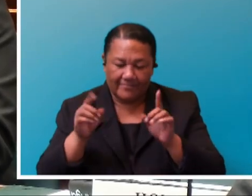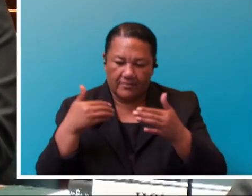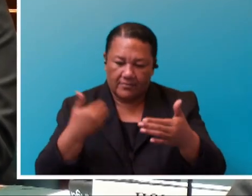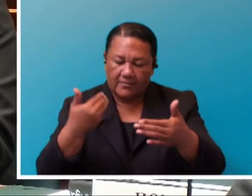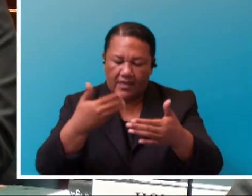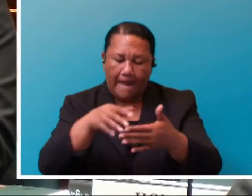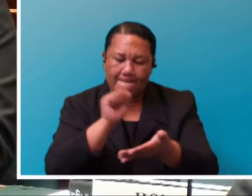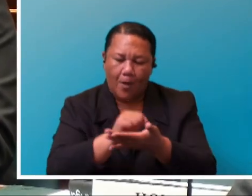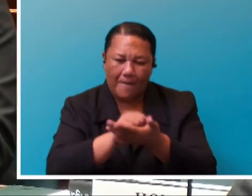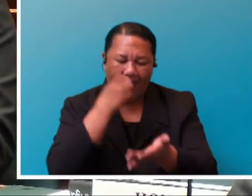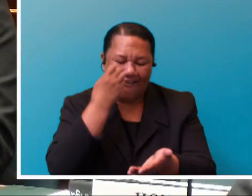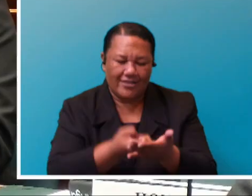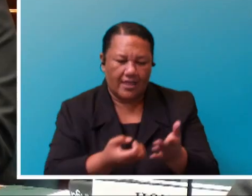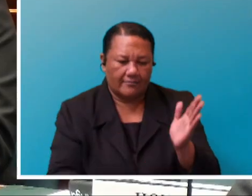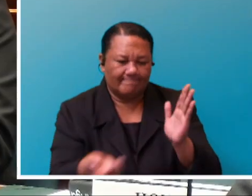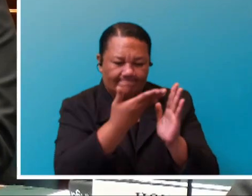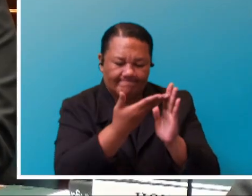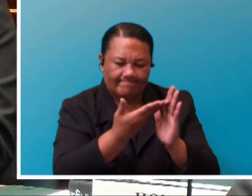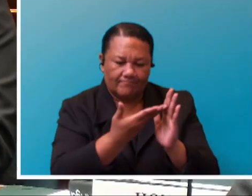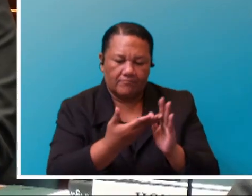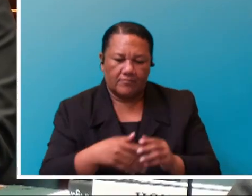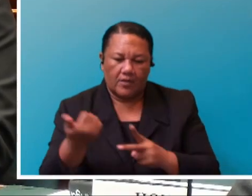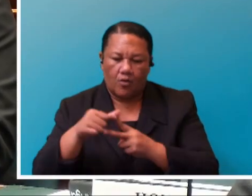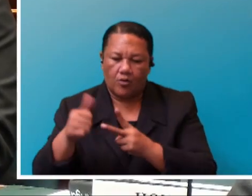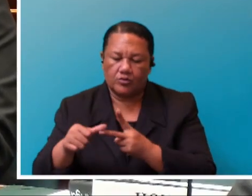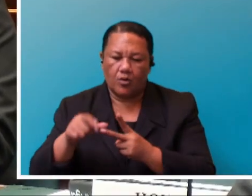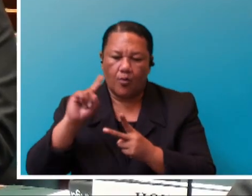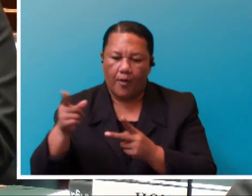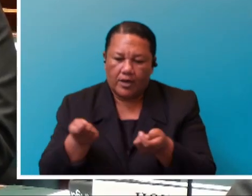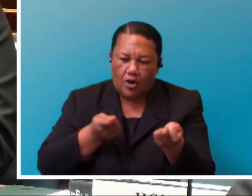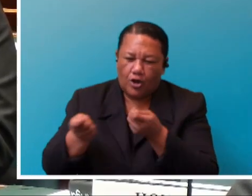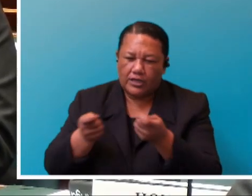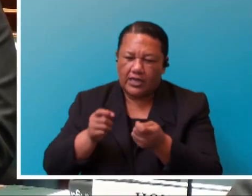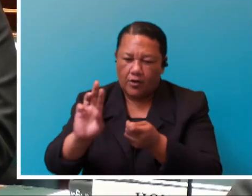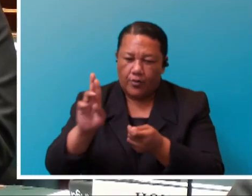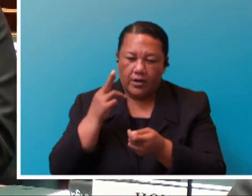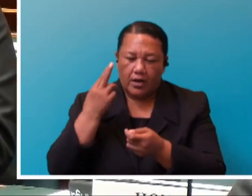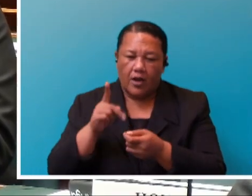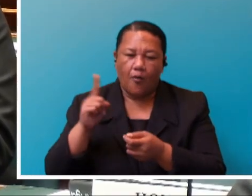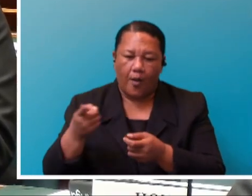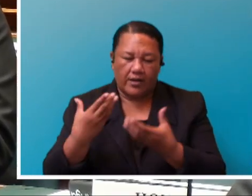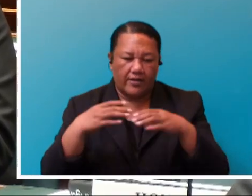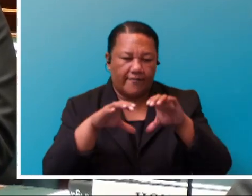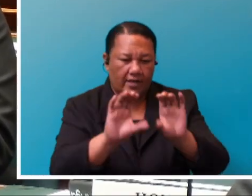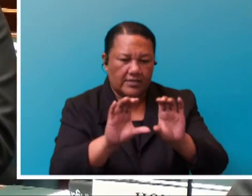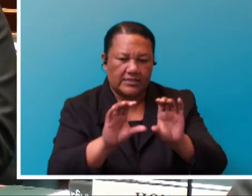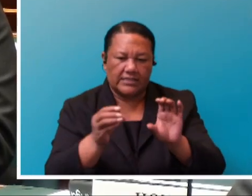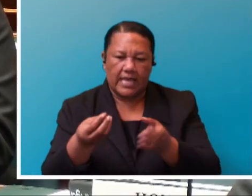proper evidence, planning, and most importantly, conducting the return of investment